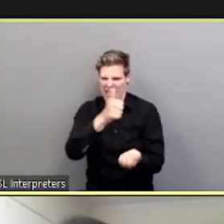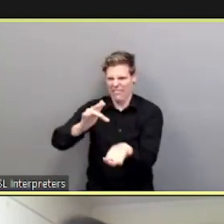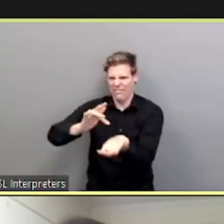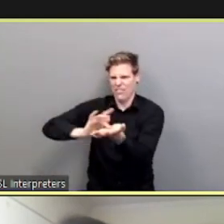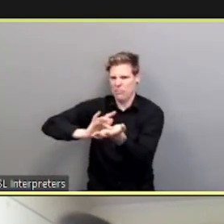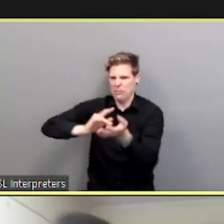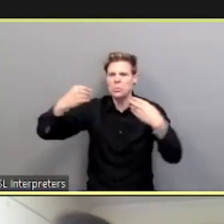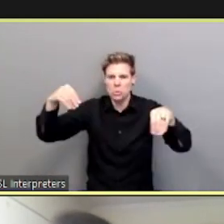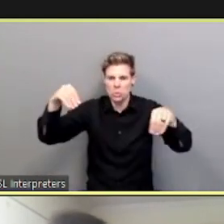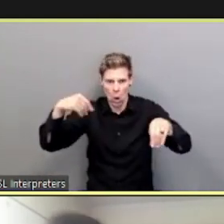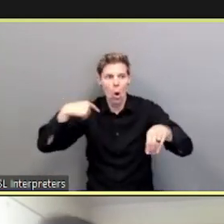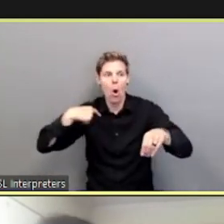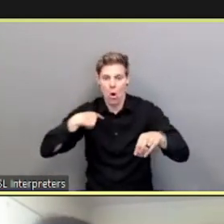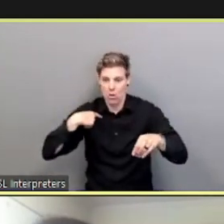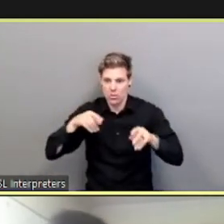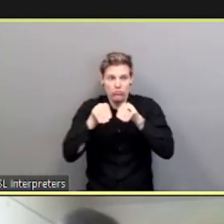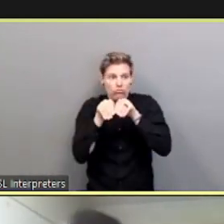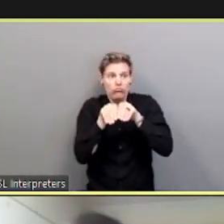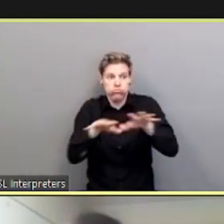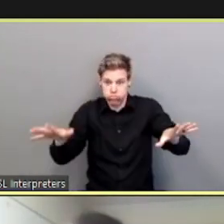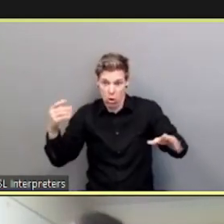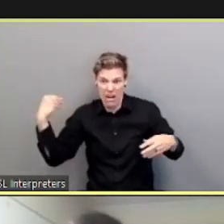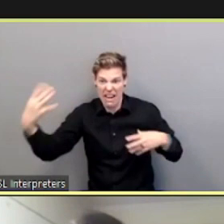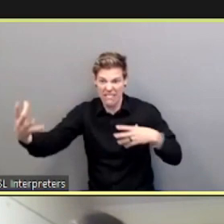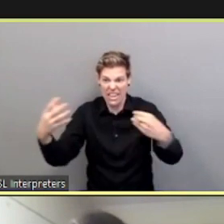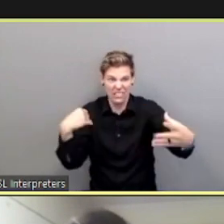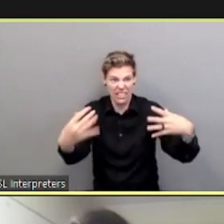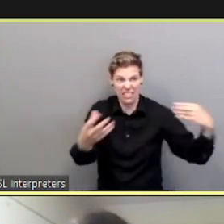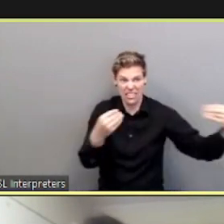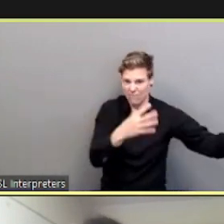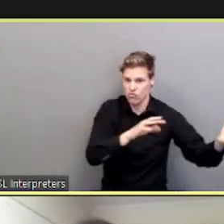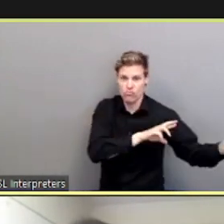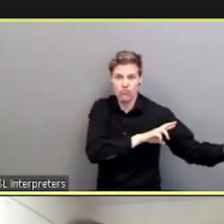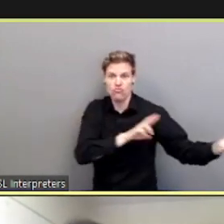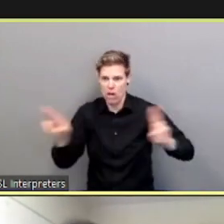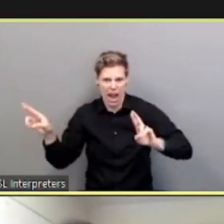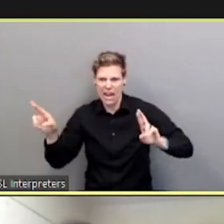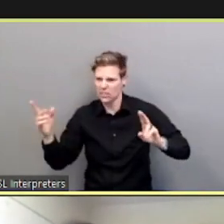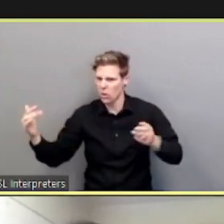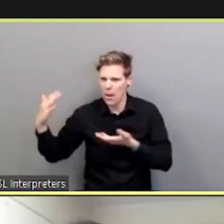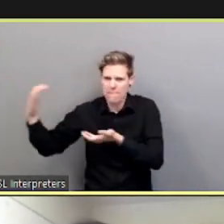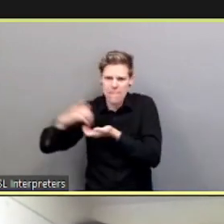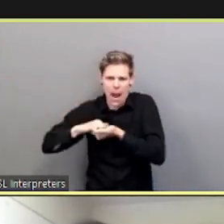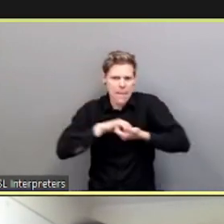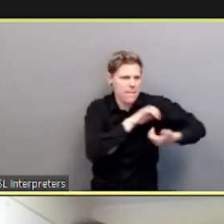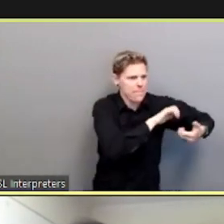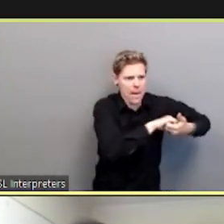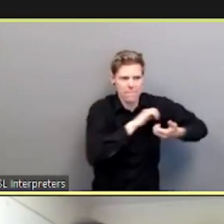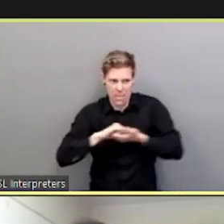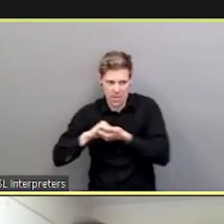providers who are ready to give doses again to sign up to do so. Next slide.